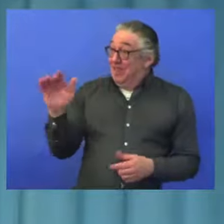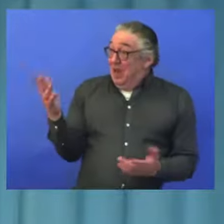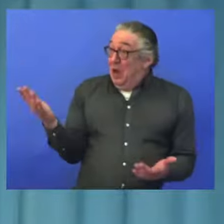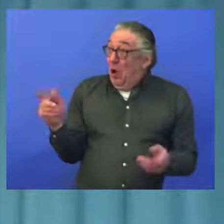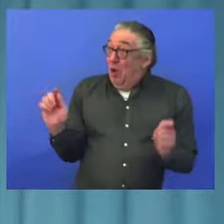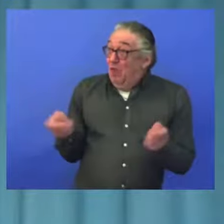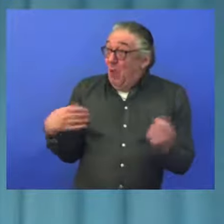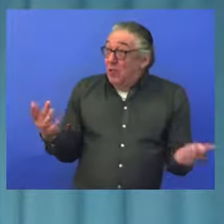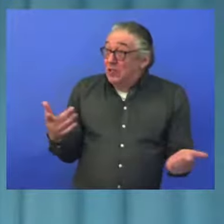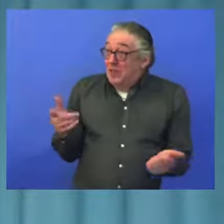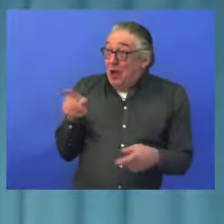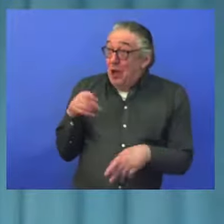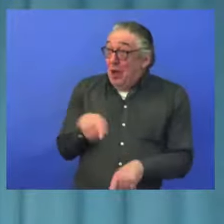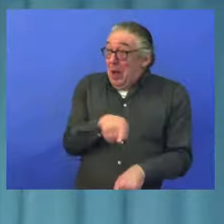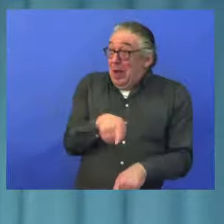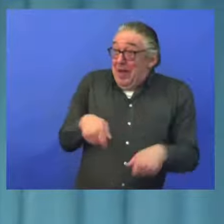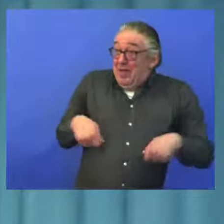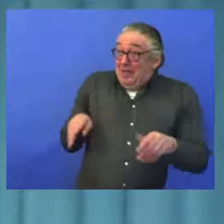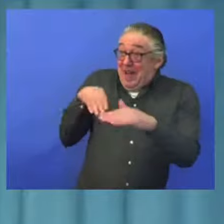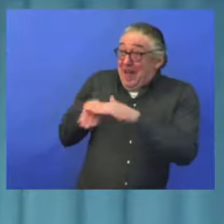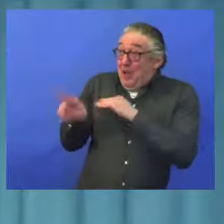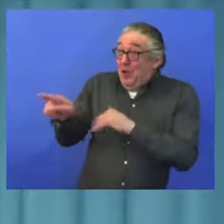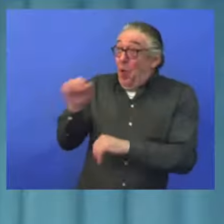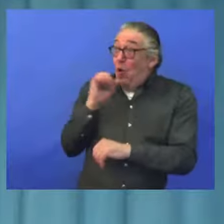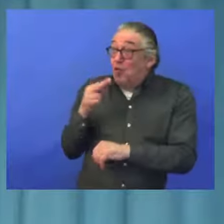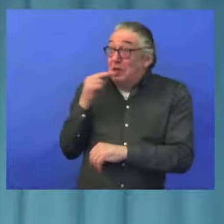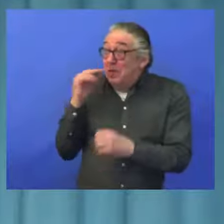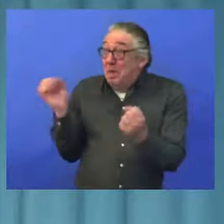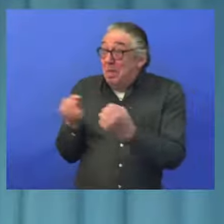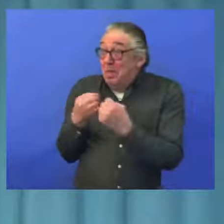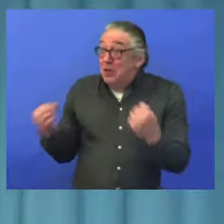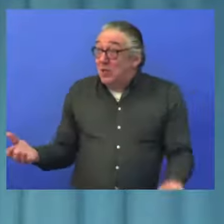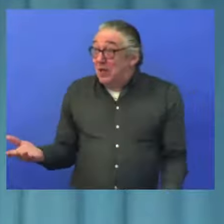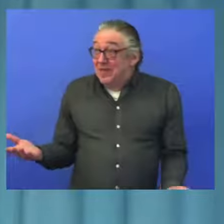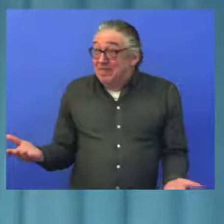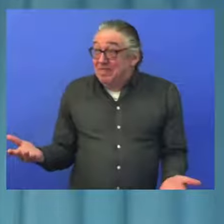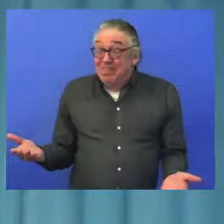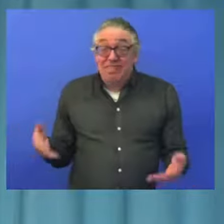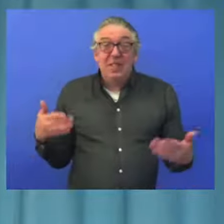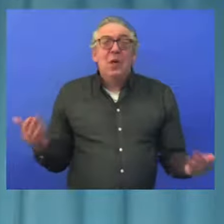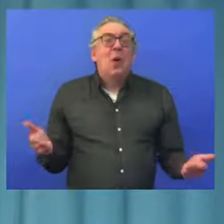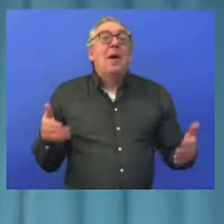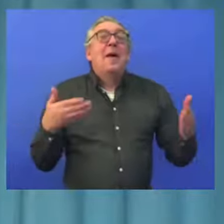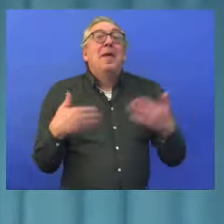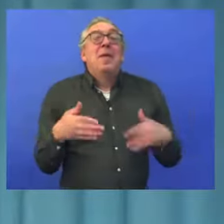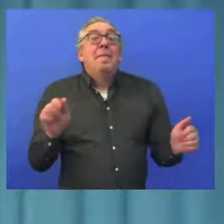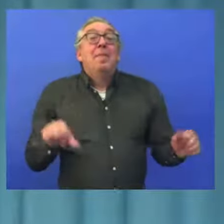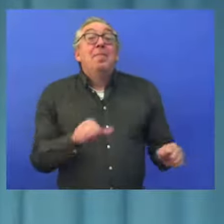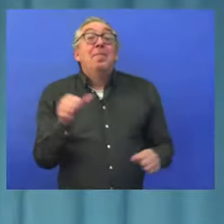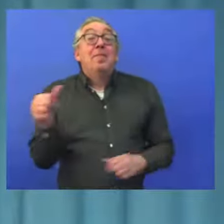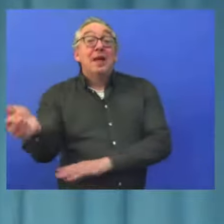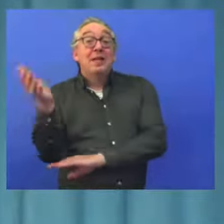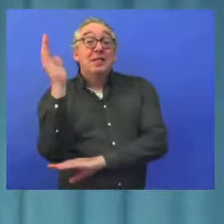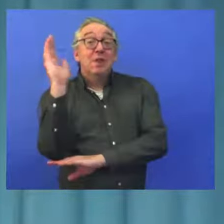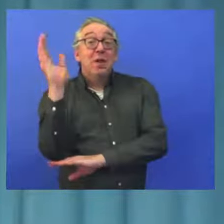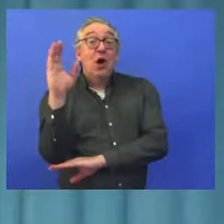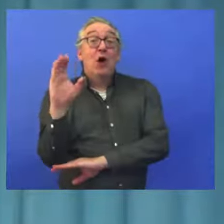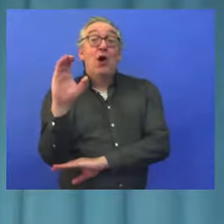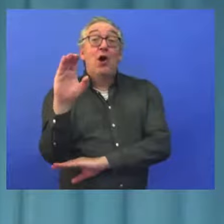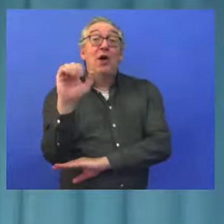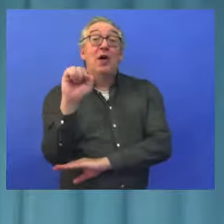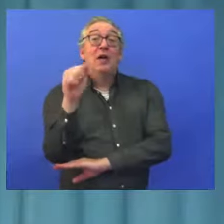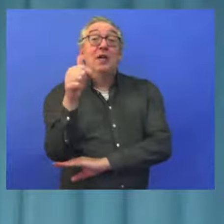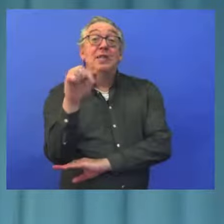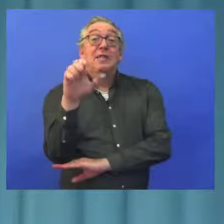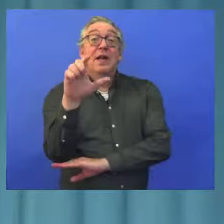come to our last speaker. Carlo Castellano is here to tell you about a different angle